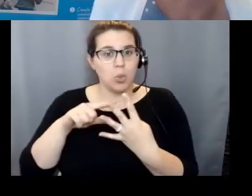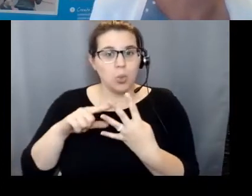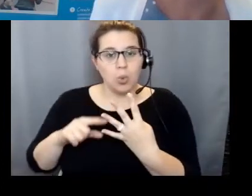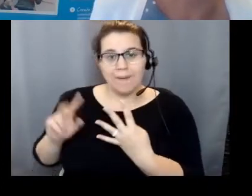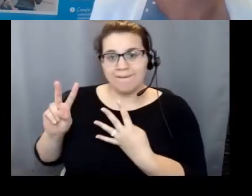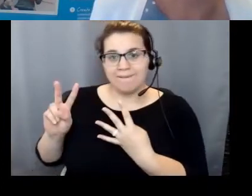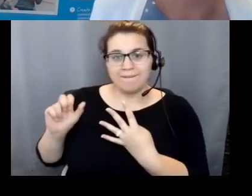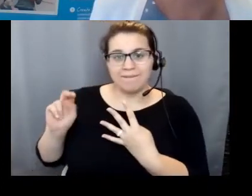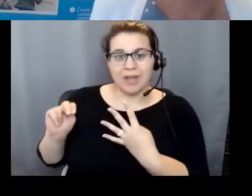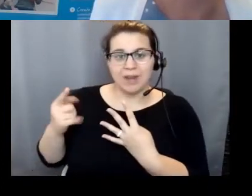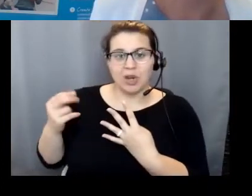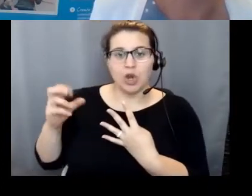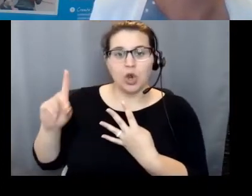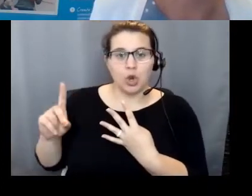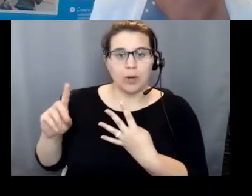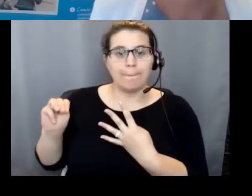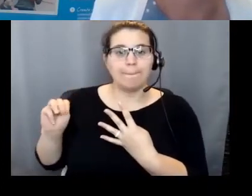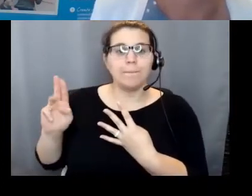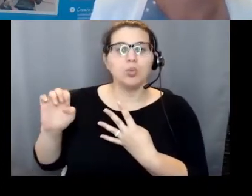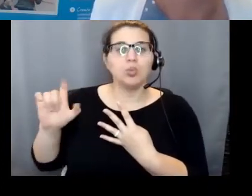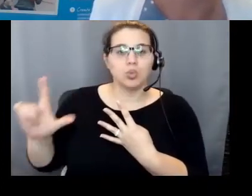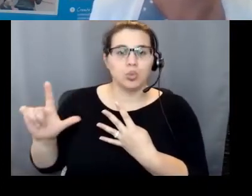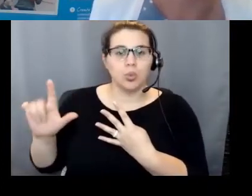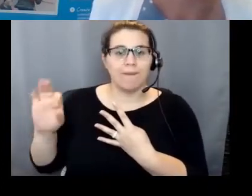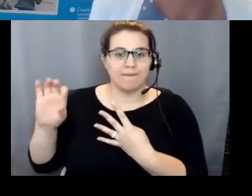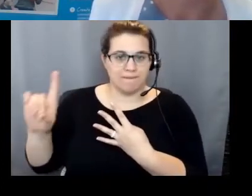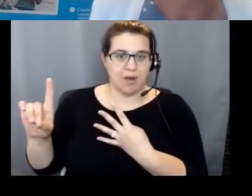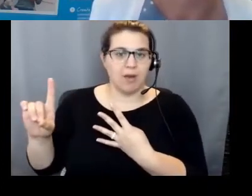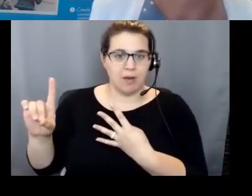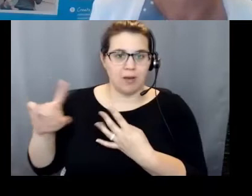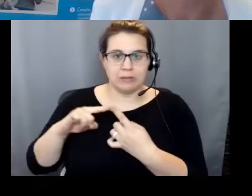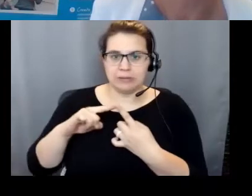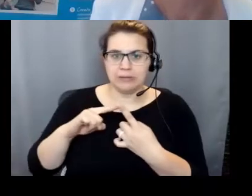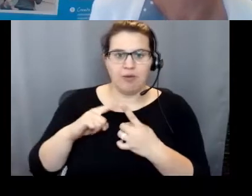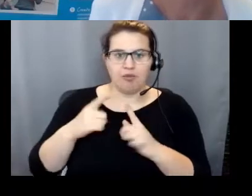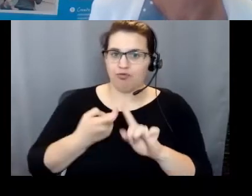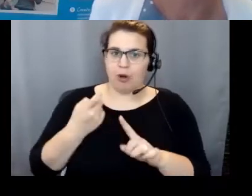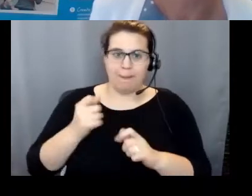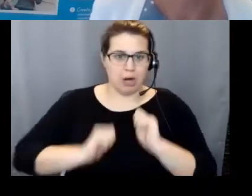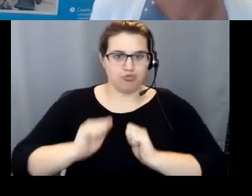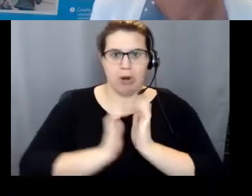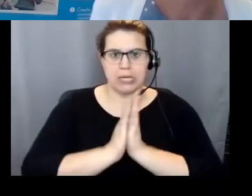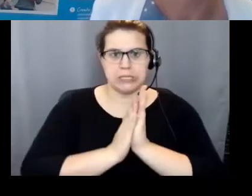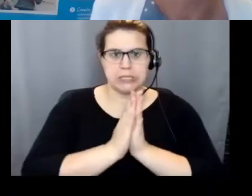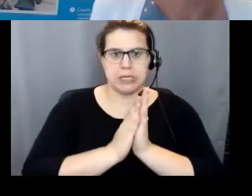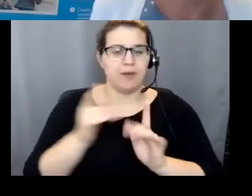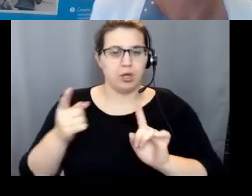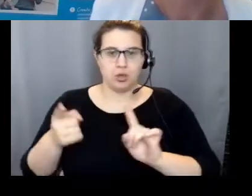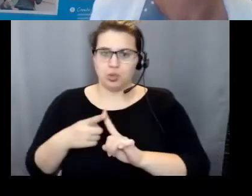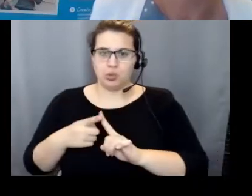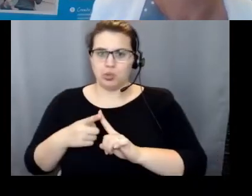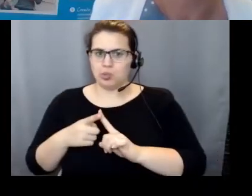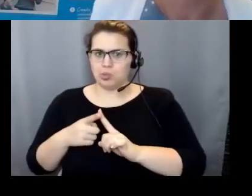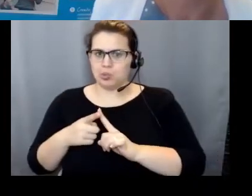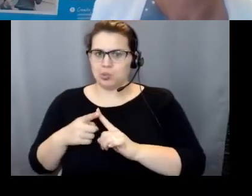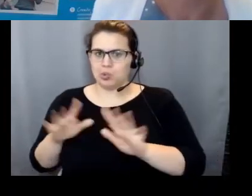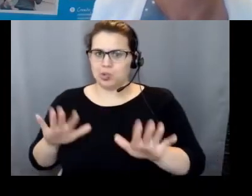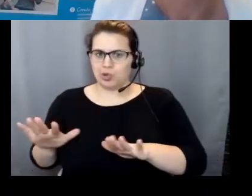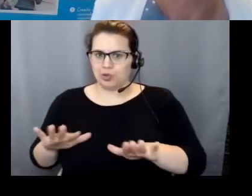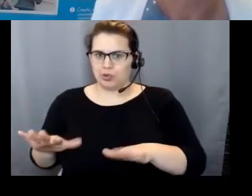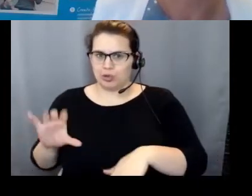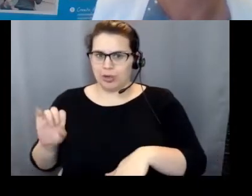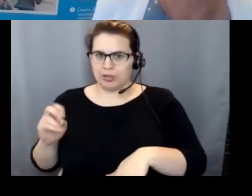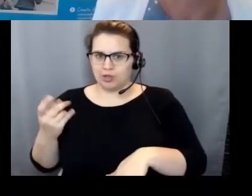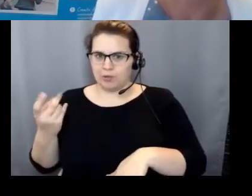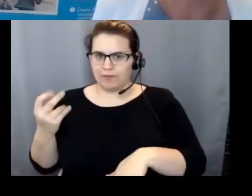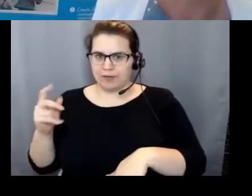fund options that range from aggressive to conservative. And then the reminder, the benefit of a 529 account is that you do